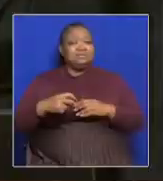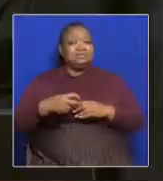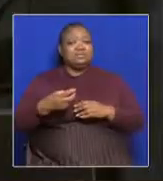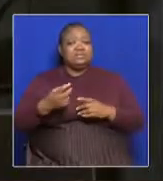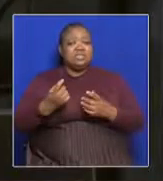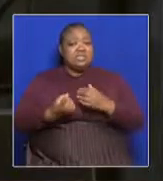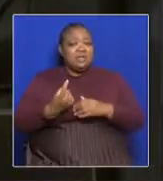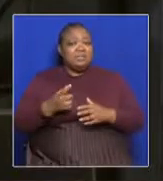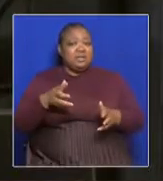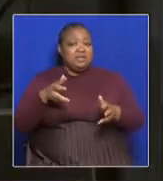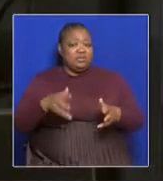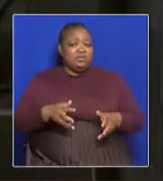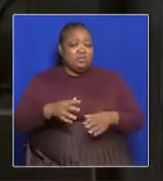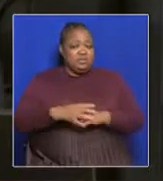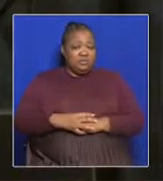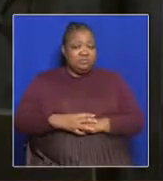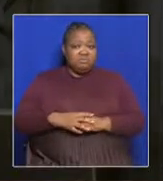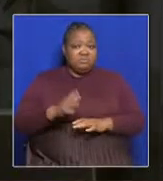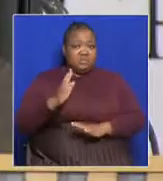your account.